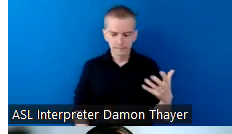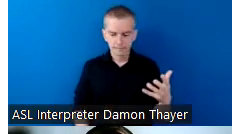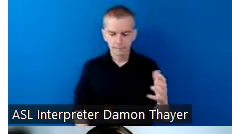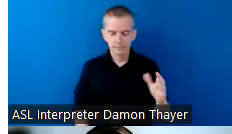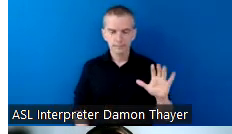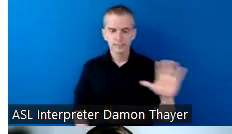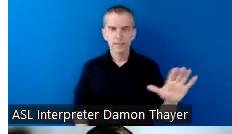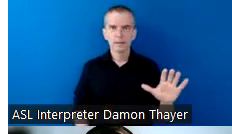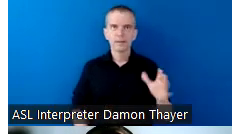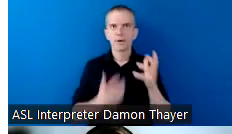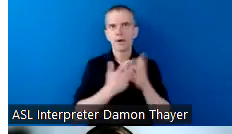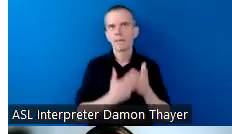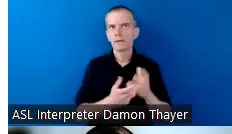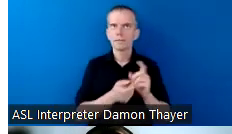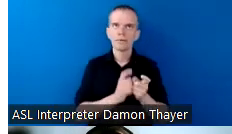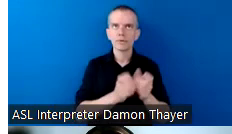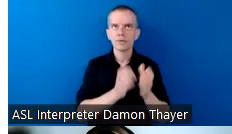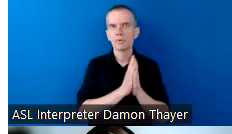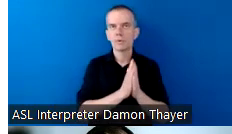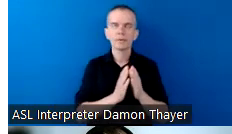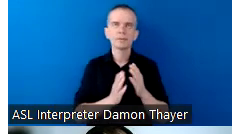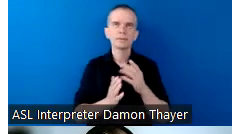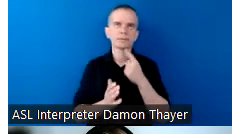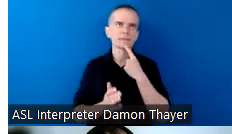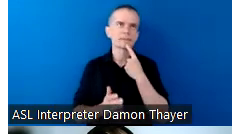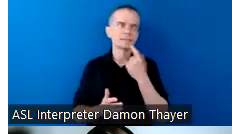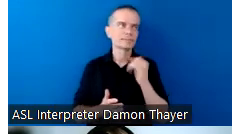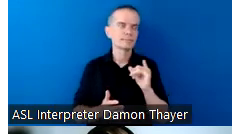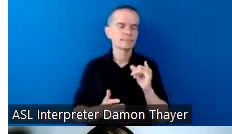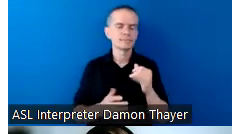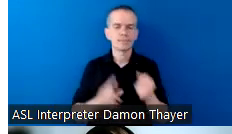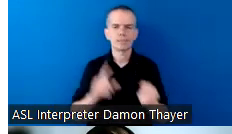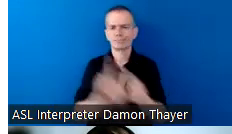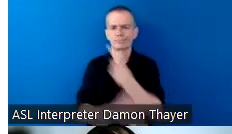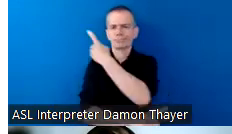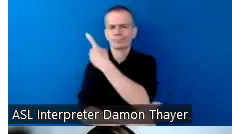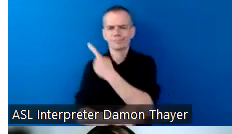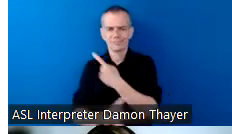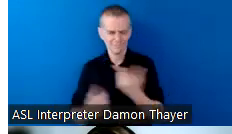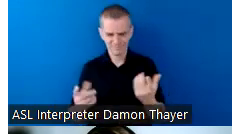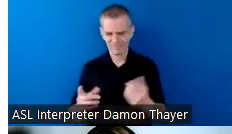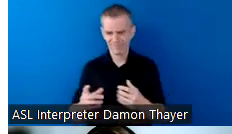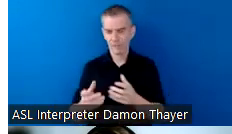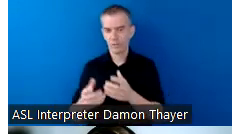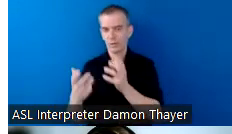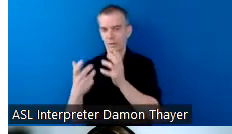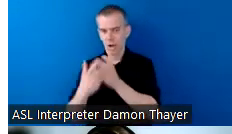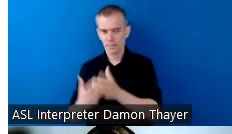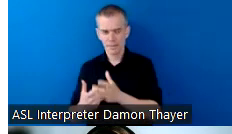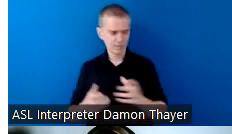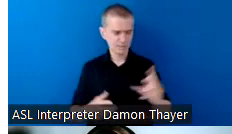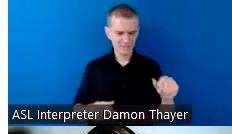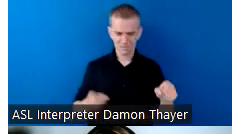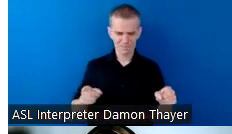reasonable accommodation or modification request could have something to do with, you know, have nothing to do with their request. At that point, the housing provider might